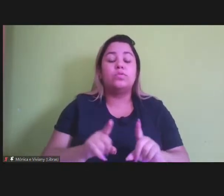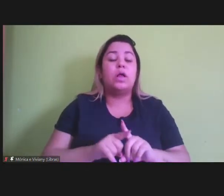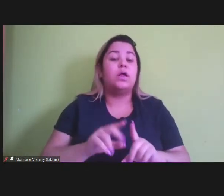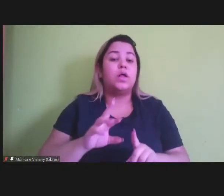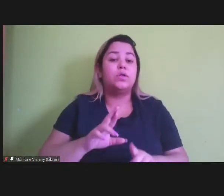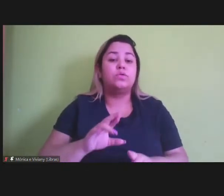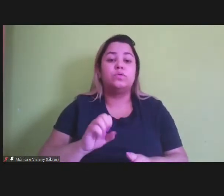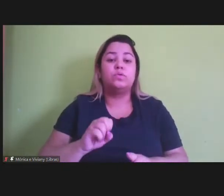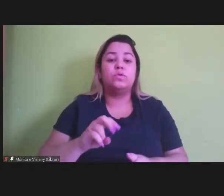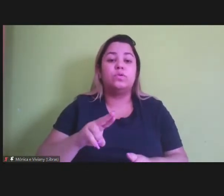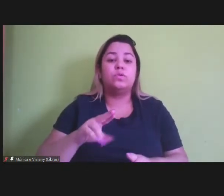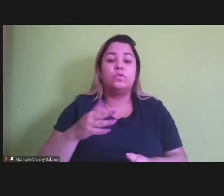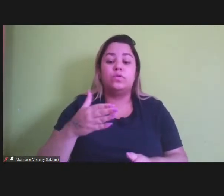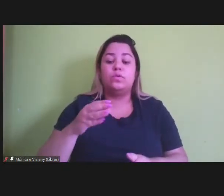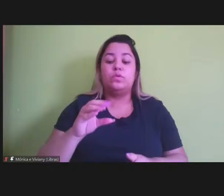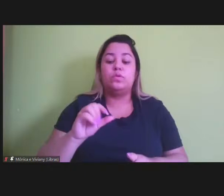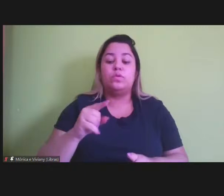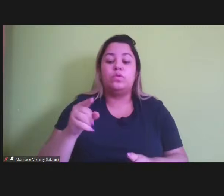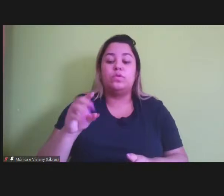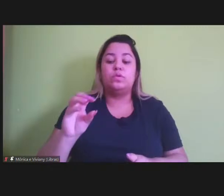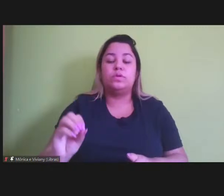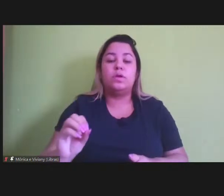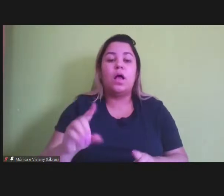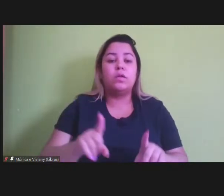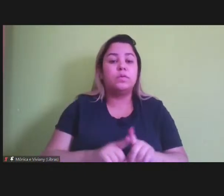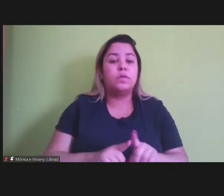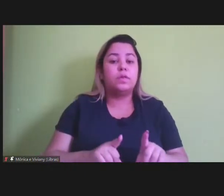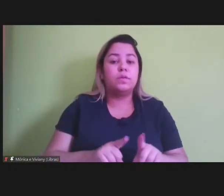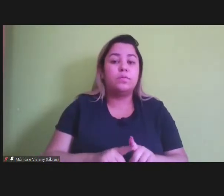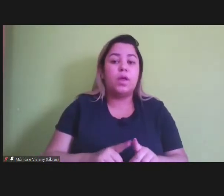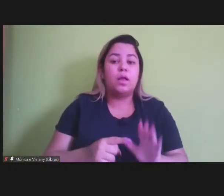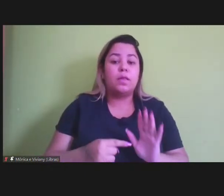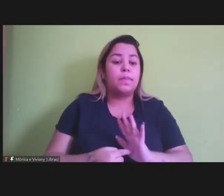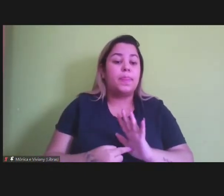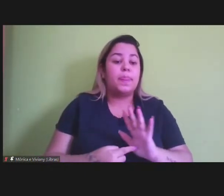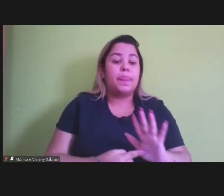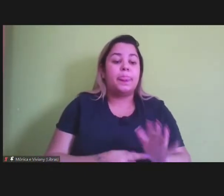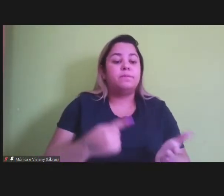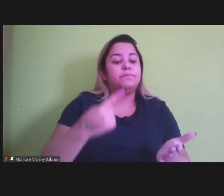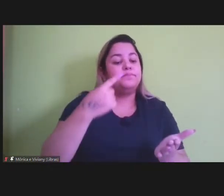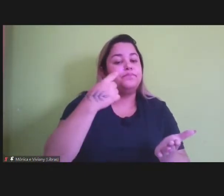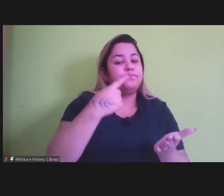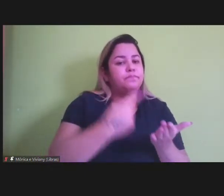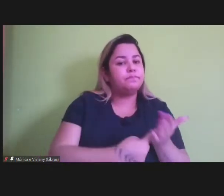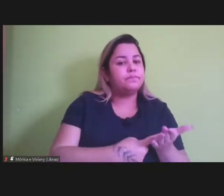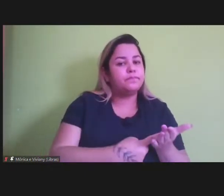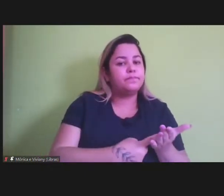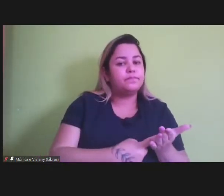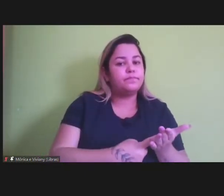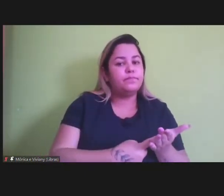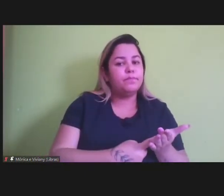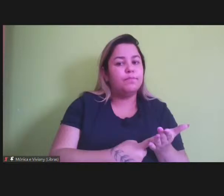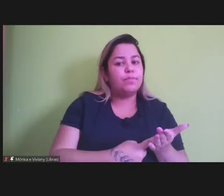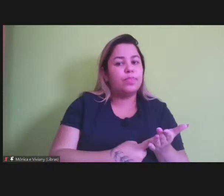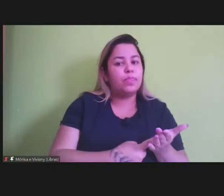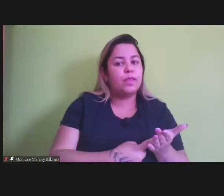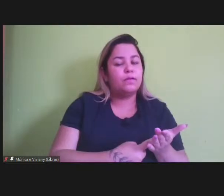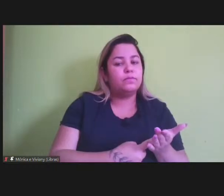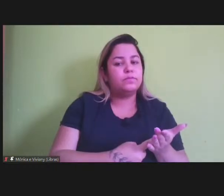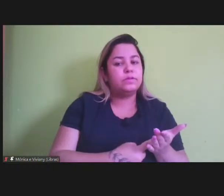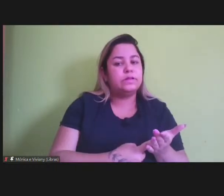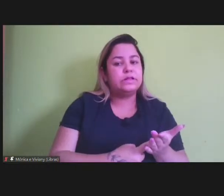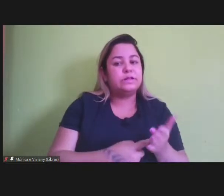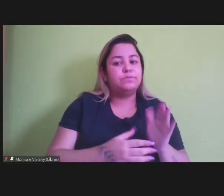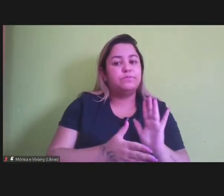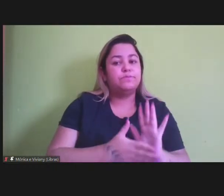this resolution. Other social necessities, the demonstration of the social compromise of the course